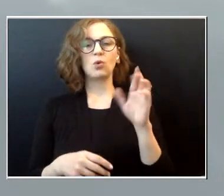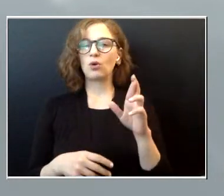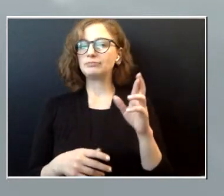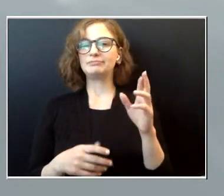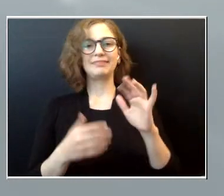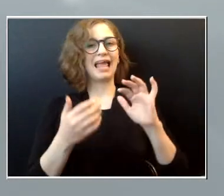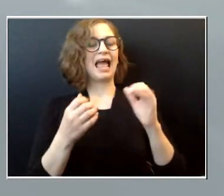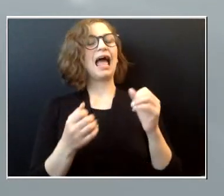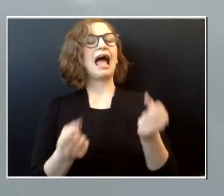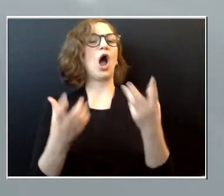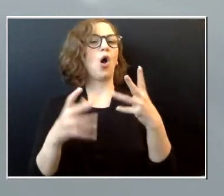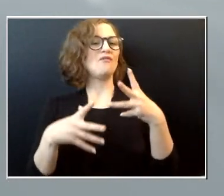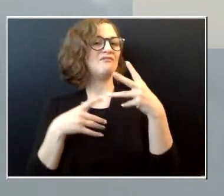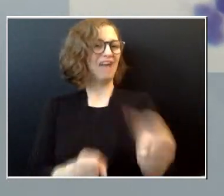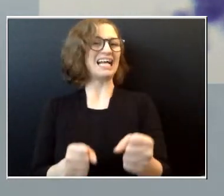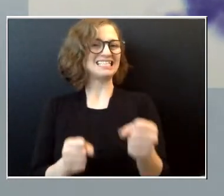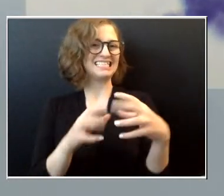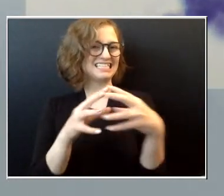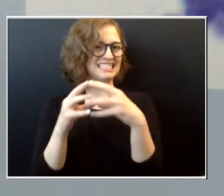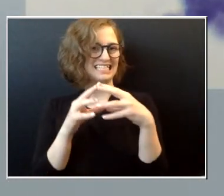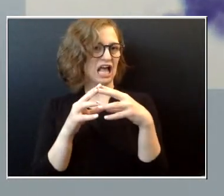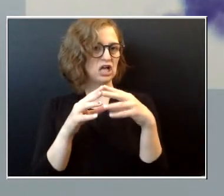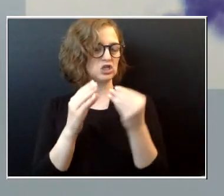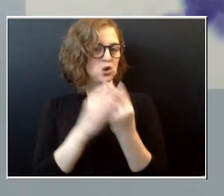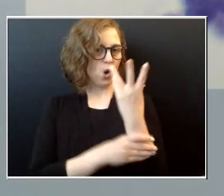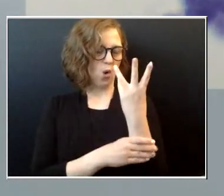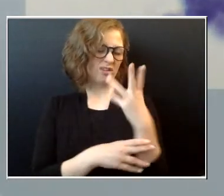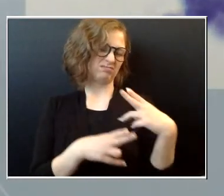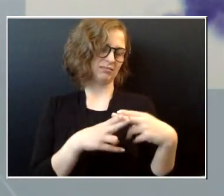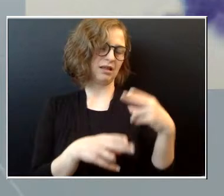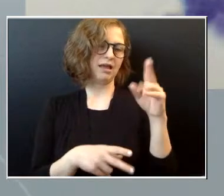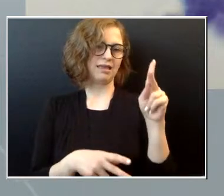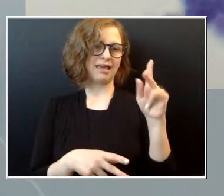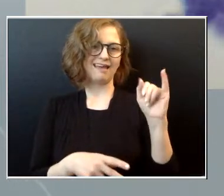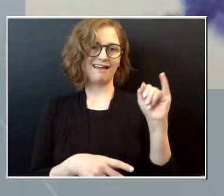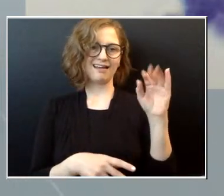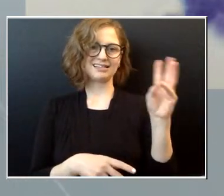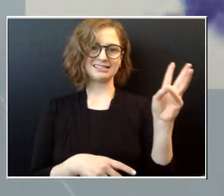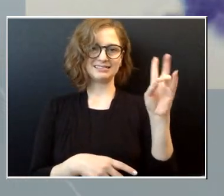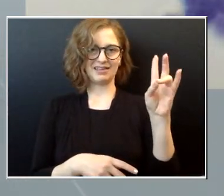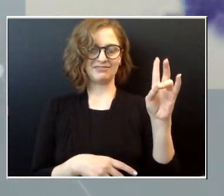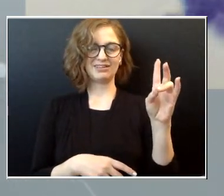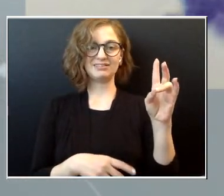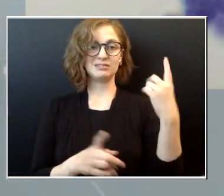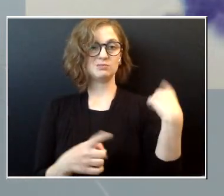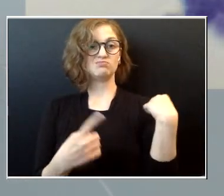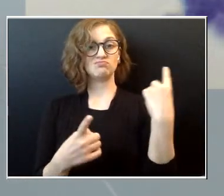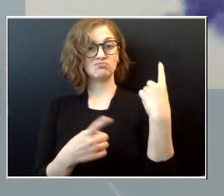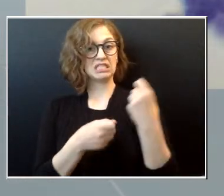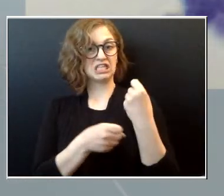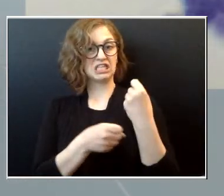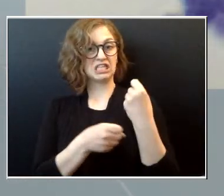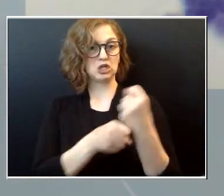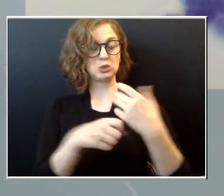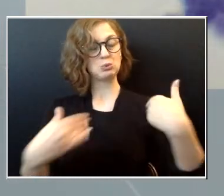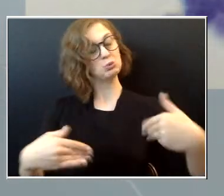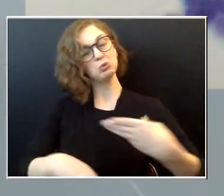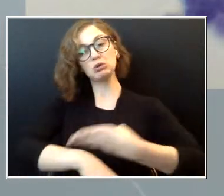Ki-67. We've made some remarkable progress over the past years, and these are actually some pictures